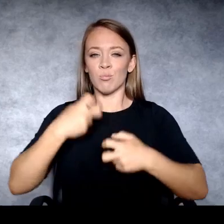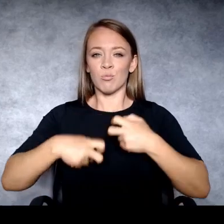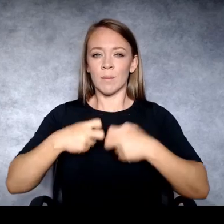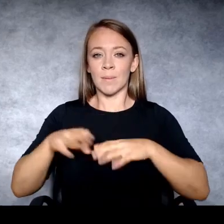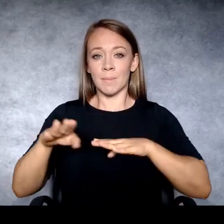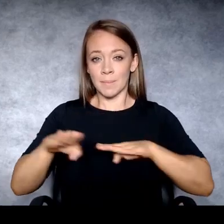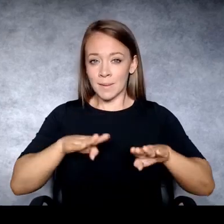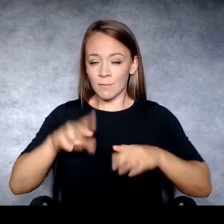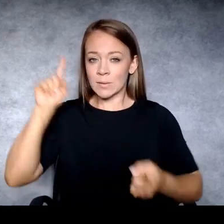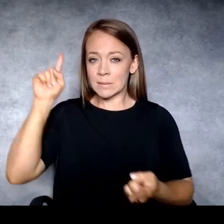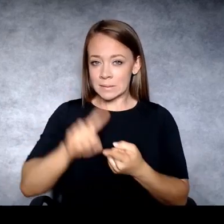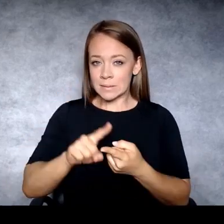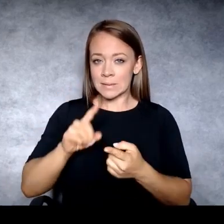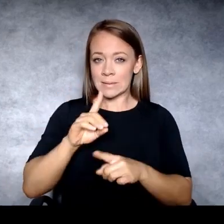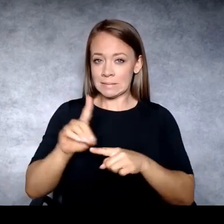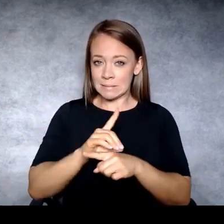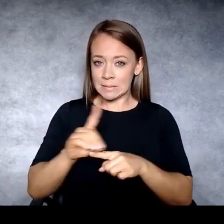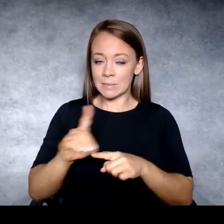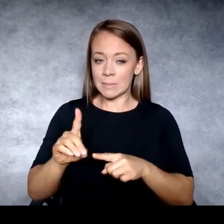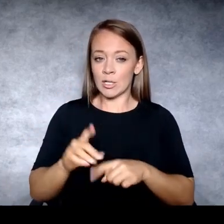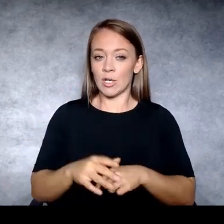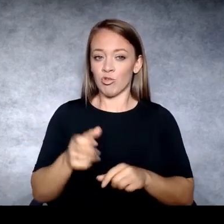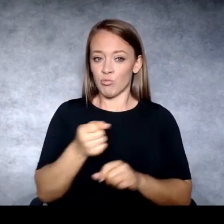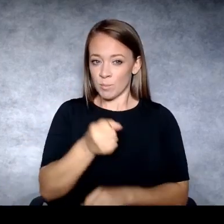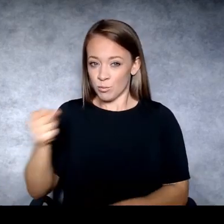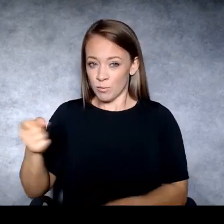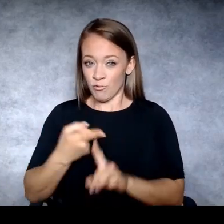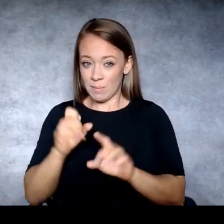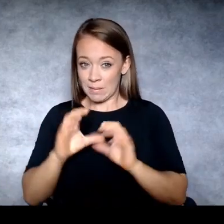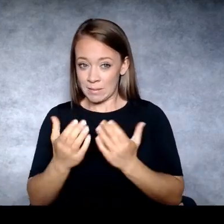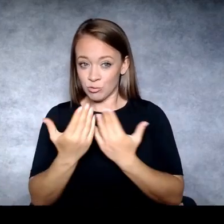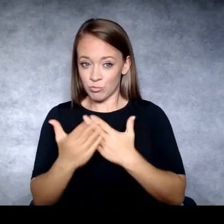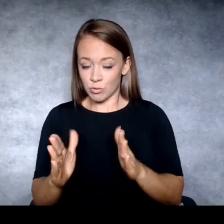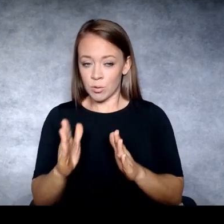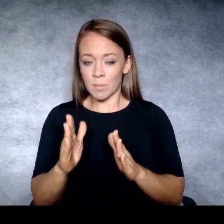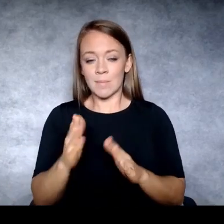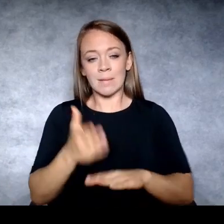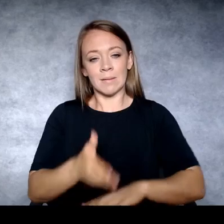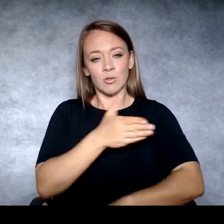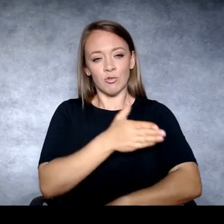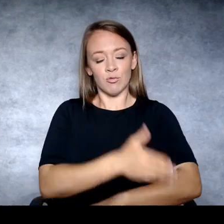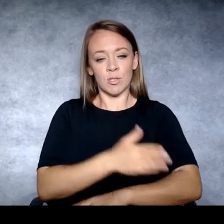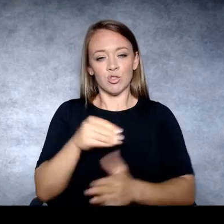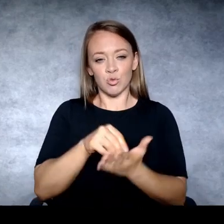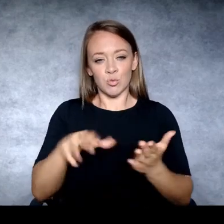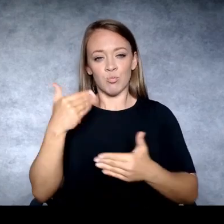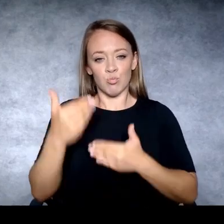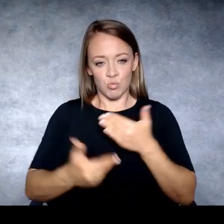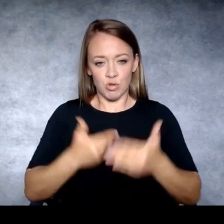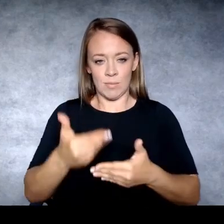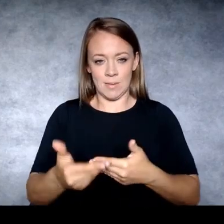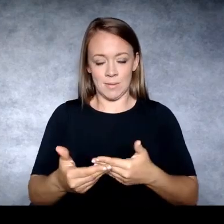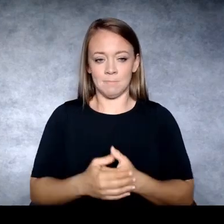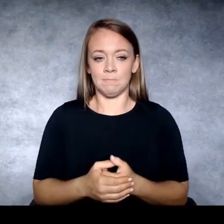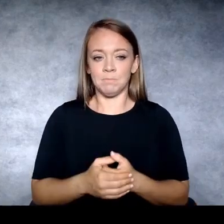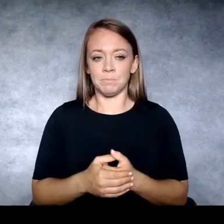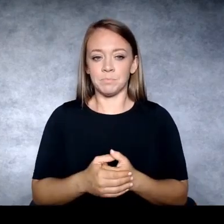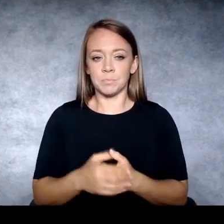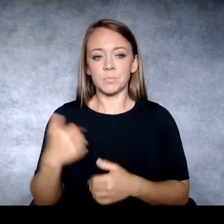disciplinary removals, and increase overall student progress. During this presentation, we'll explore the steps